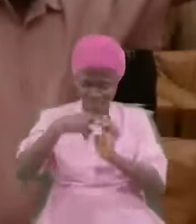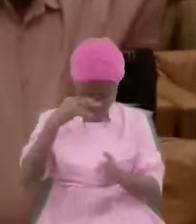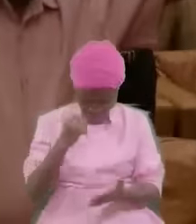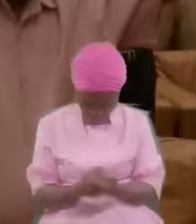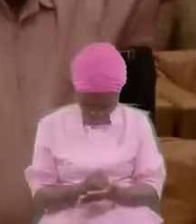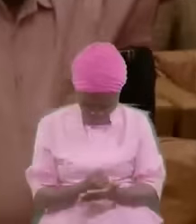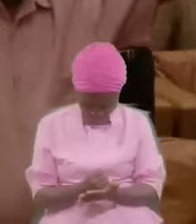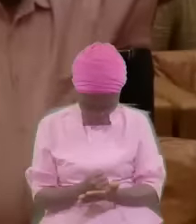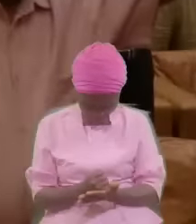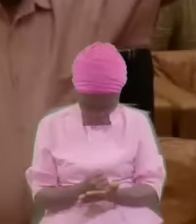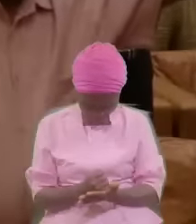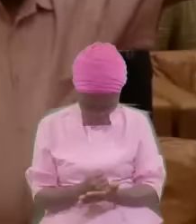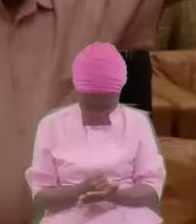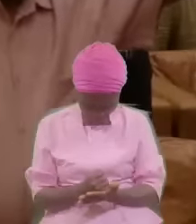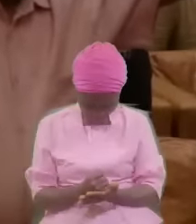name.